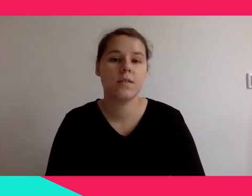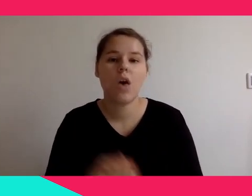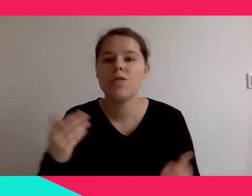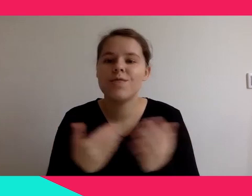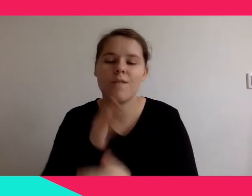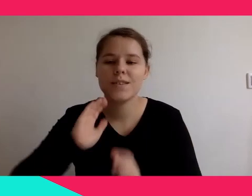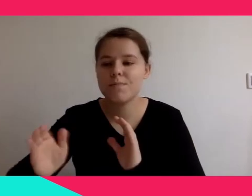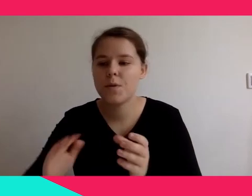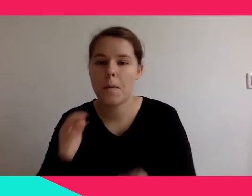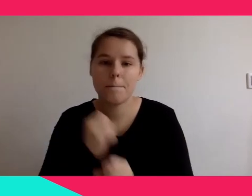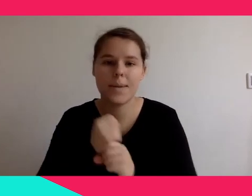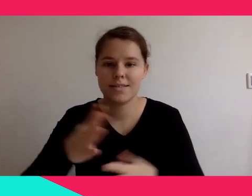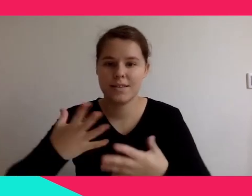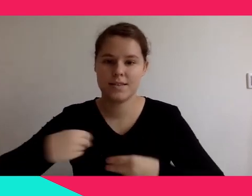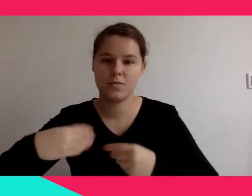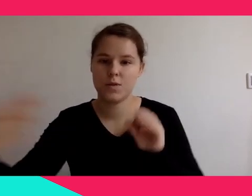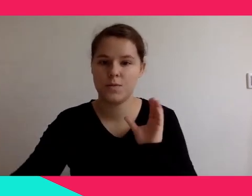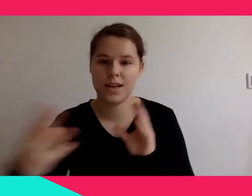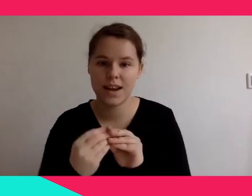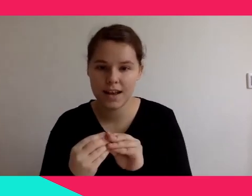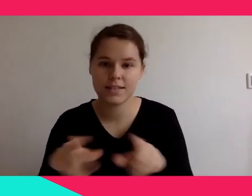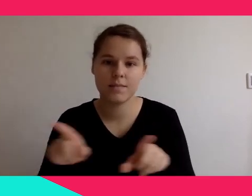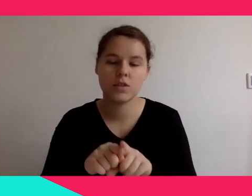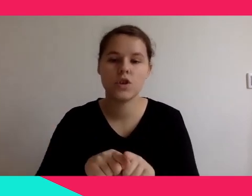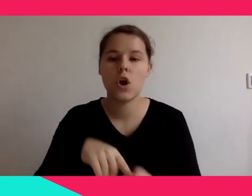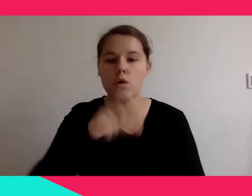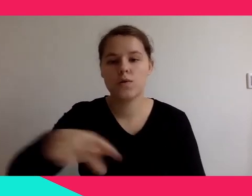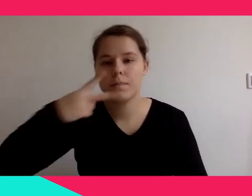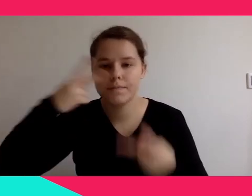museums. Today, I would like to focus on